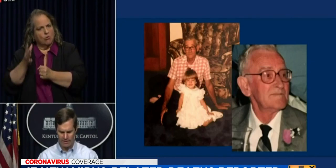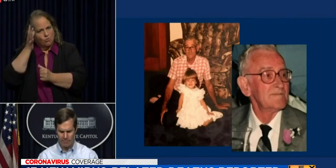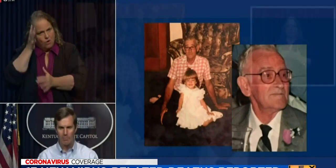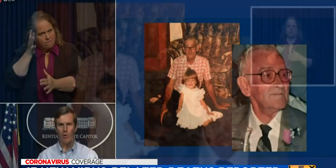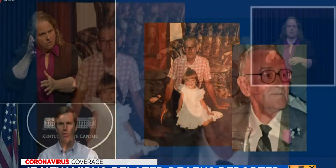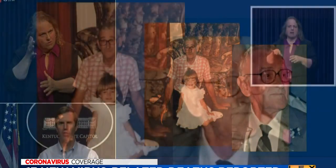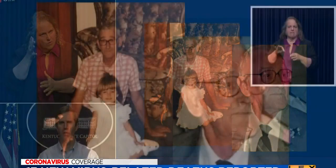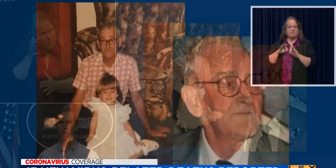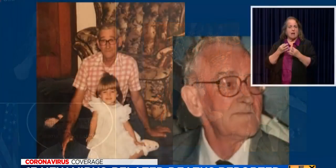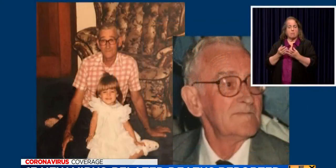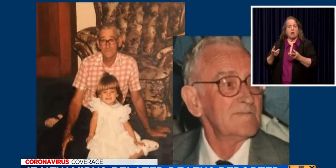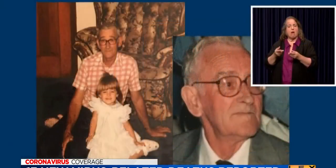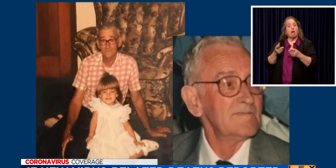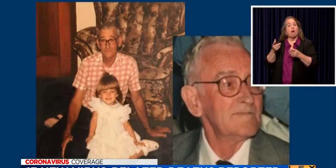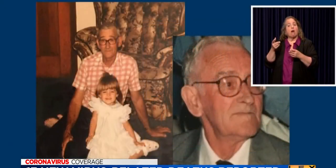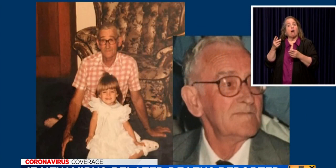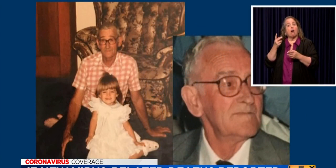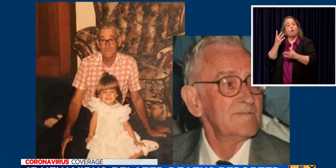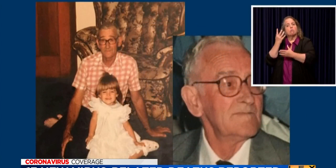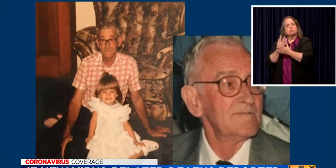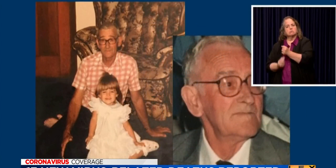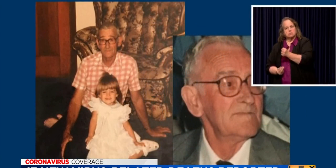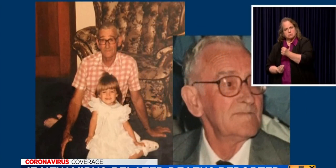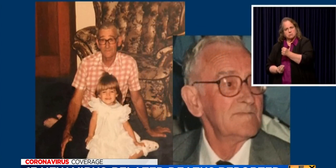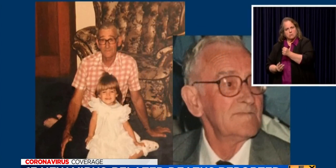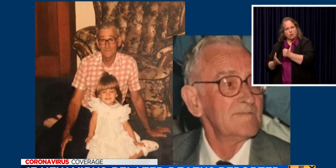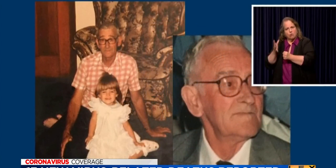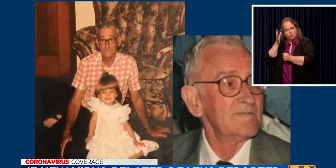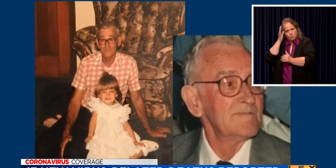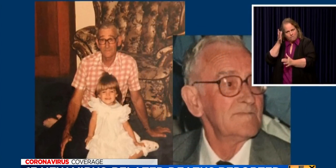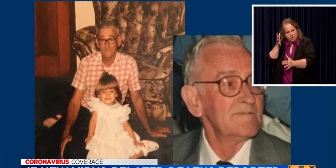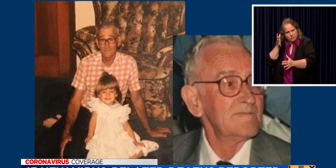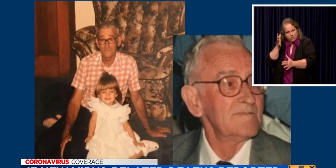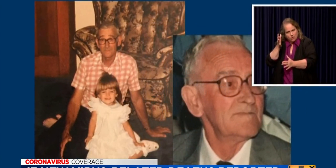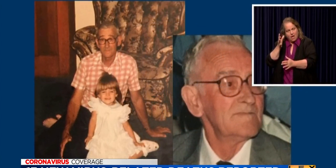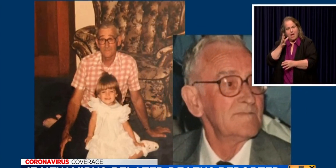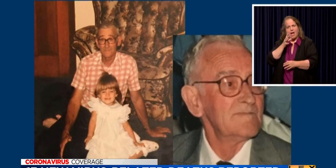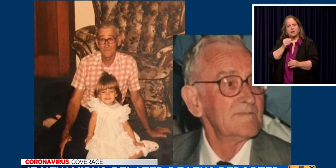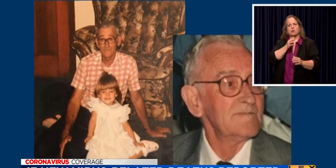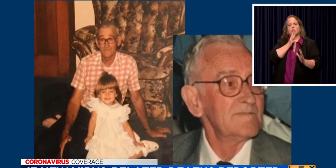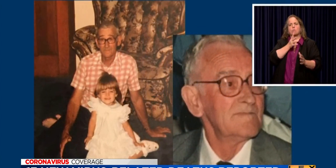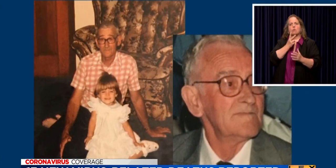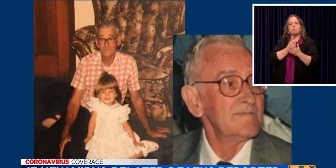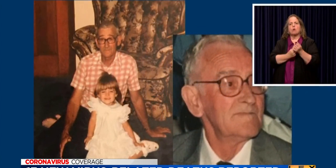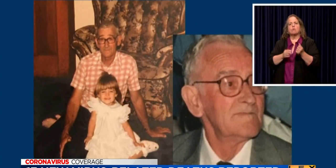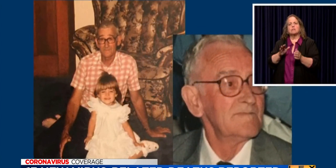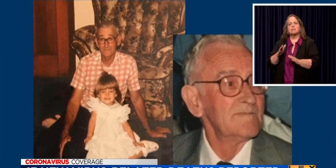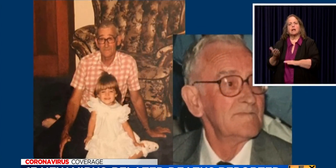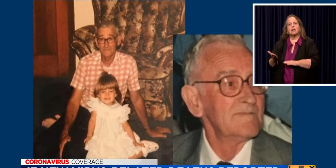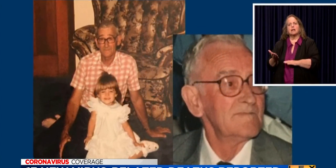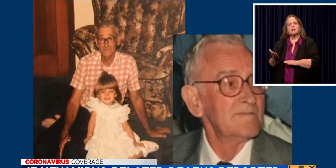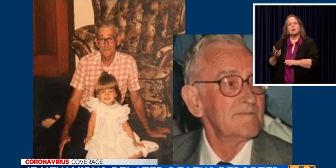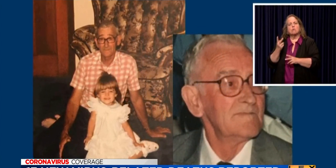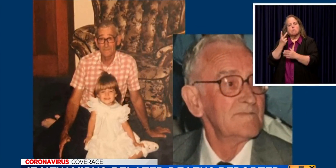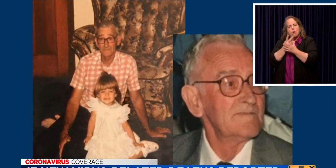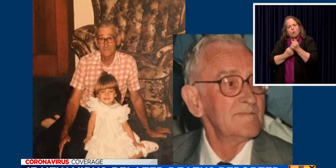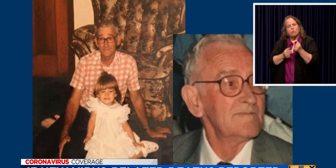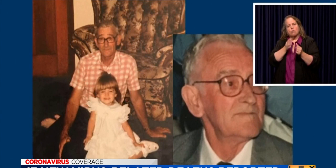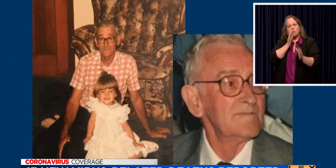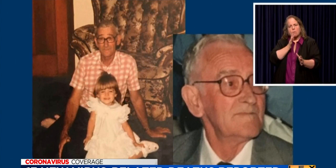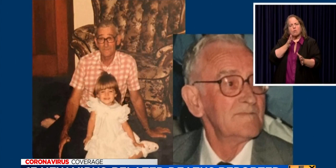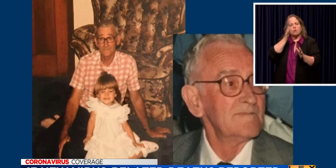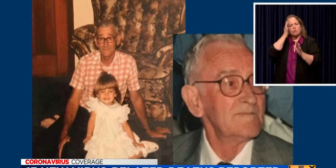Hopkins County veteran whose wife, Frieda Woods, died just 2 days ago. Both their grandmother and their grandfather